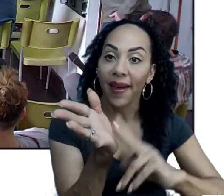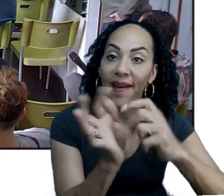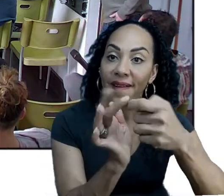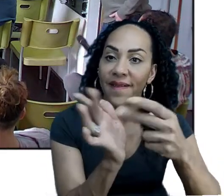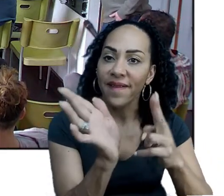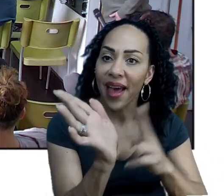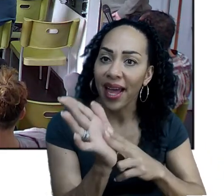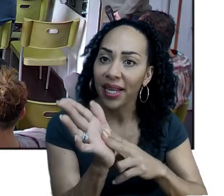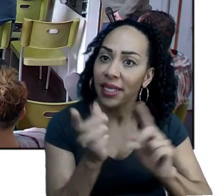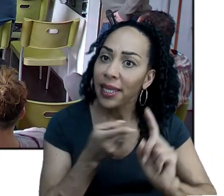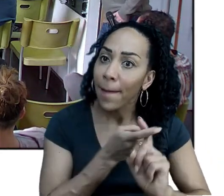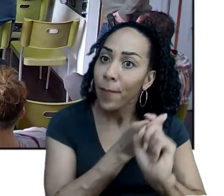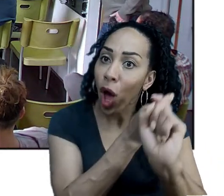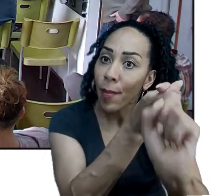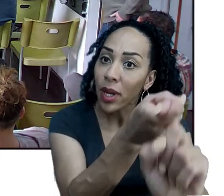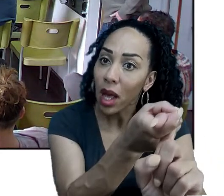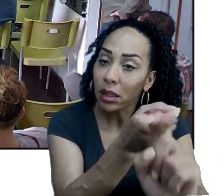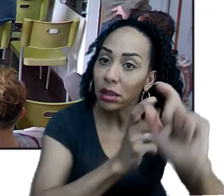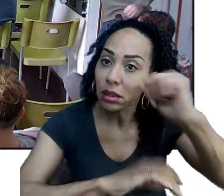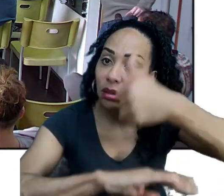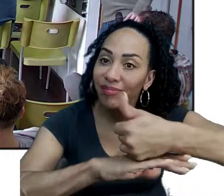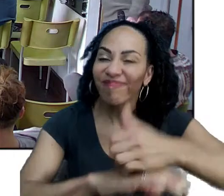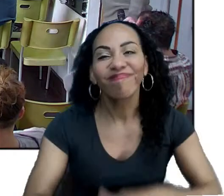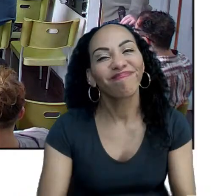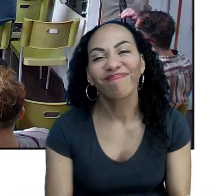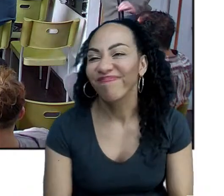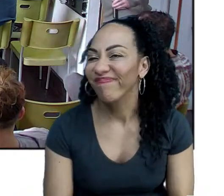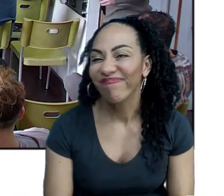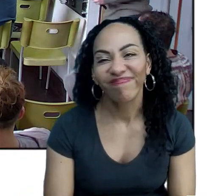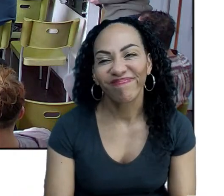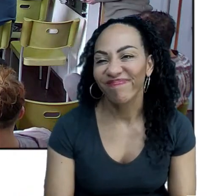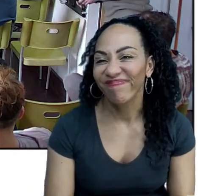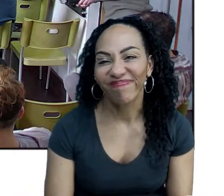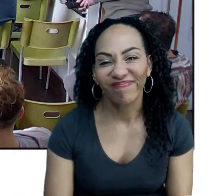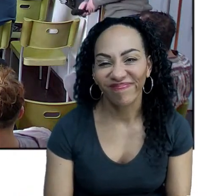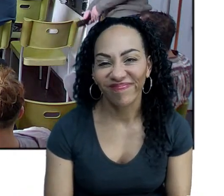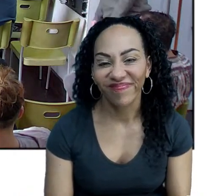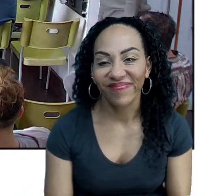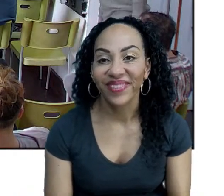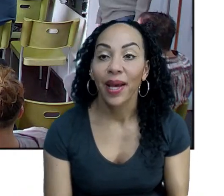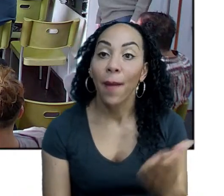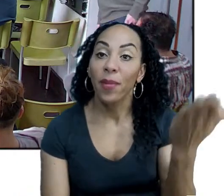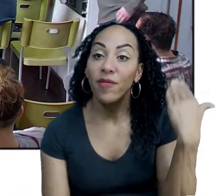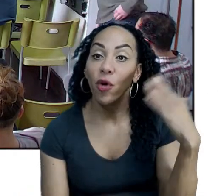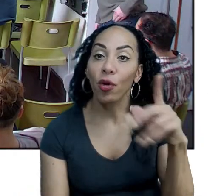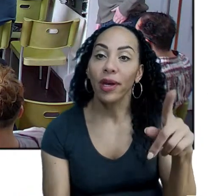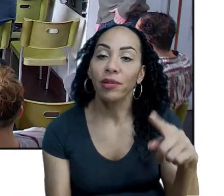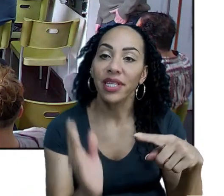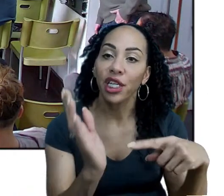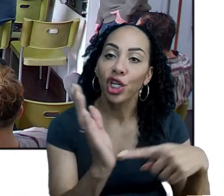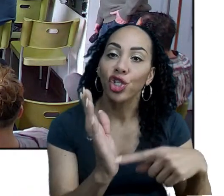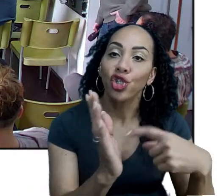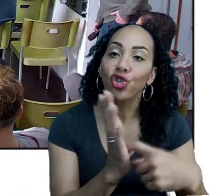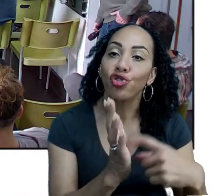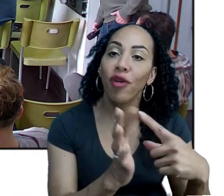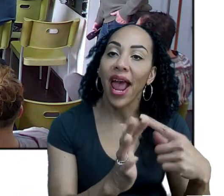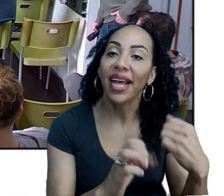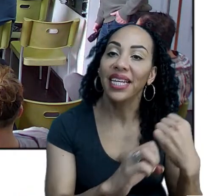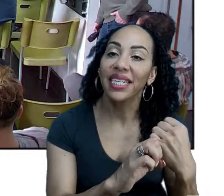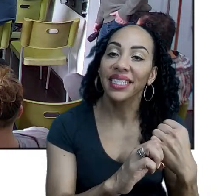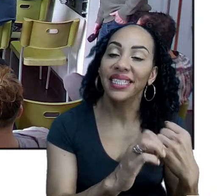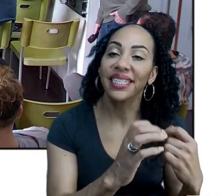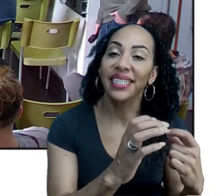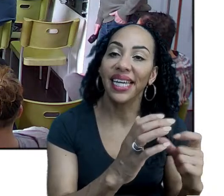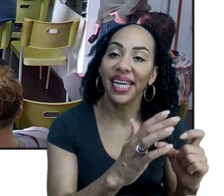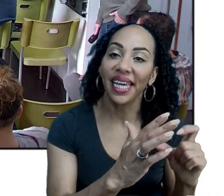not a permanent installation. It was permanently installed at Tredegar House in Newport.